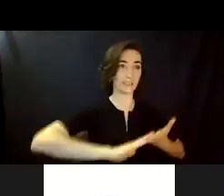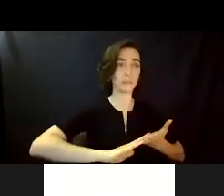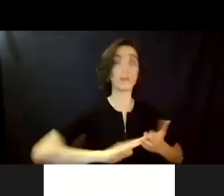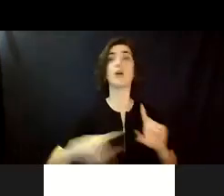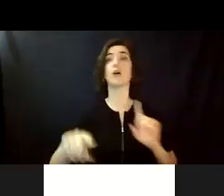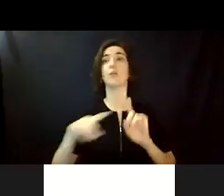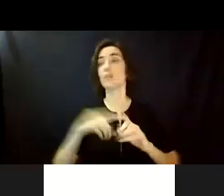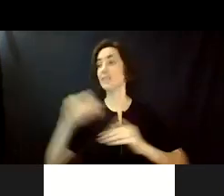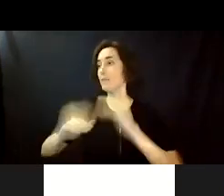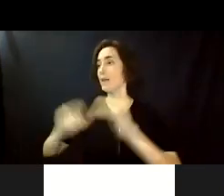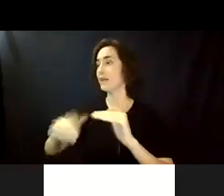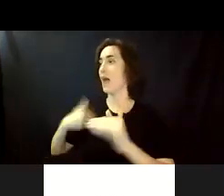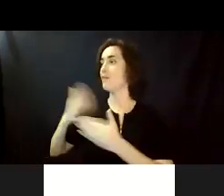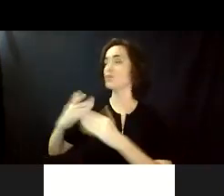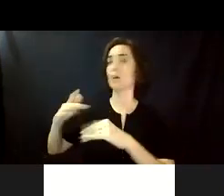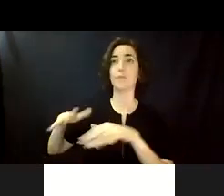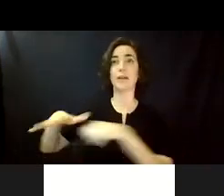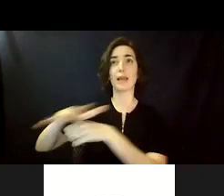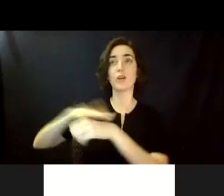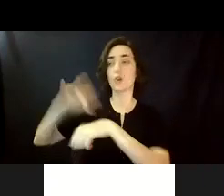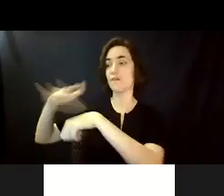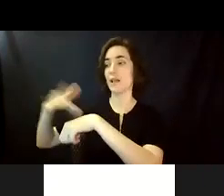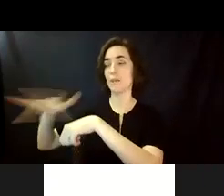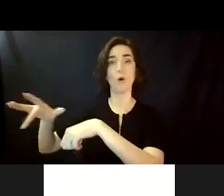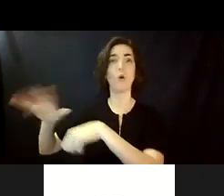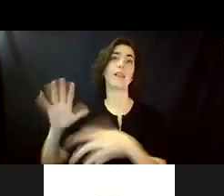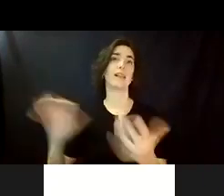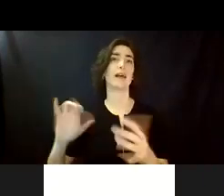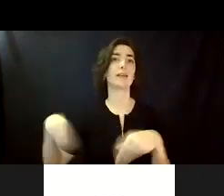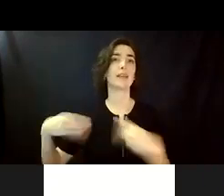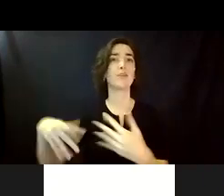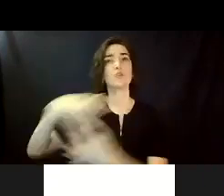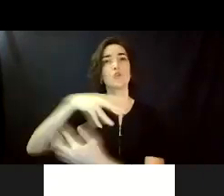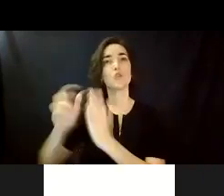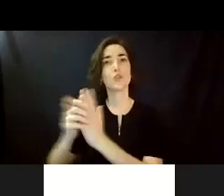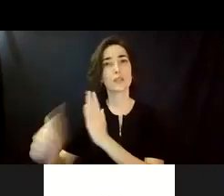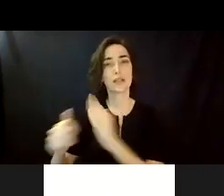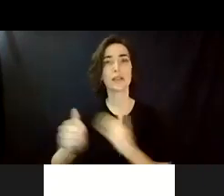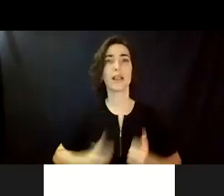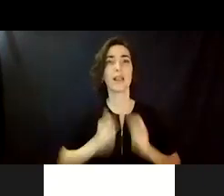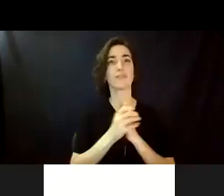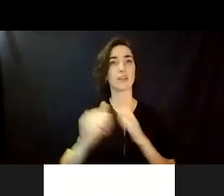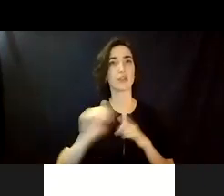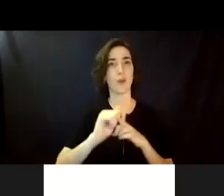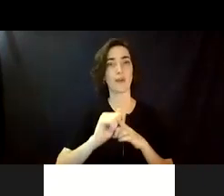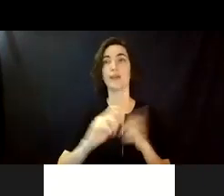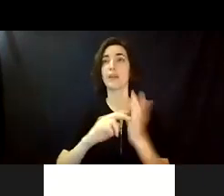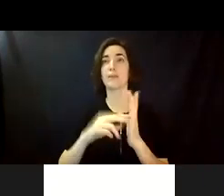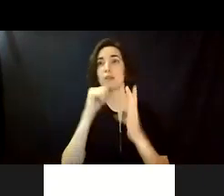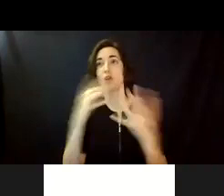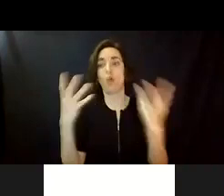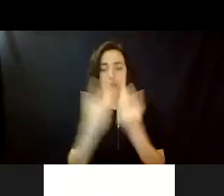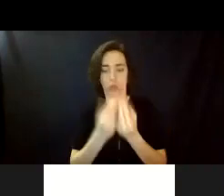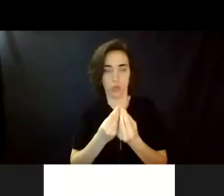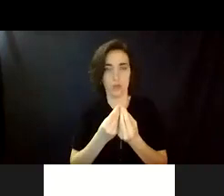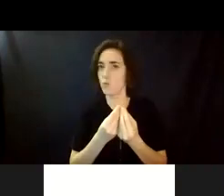our building when we have social skills and life skills training. So we're not just all in one area because we have one location